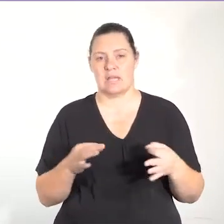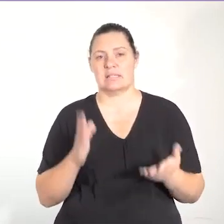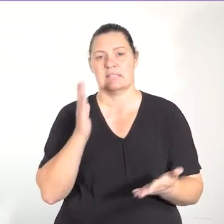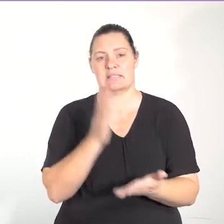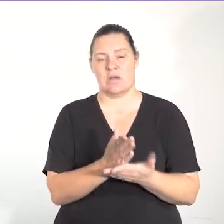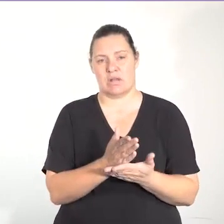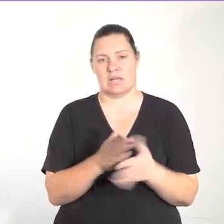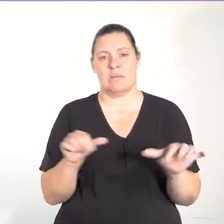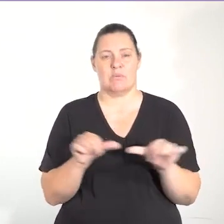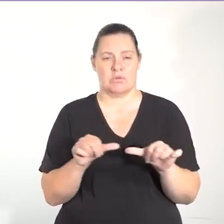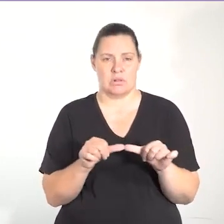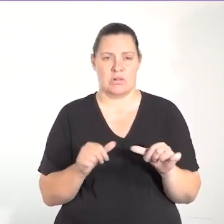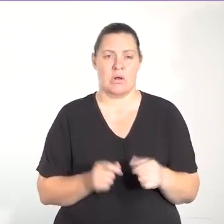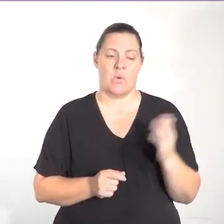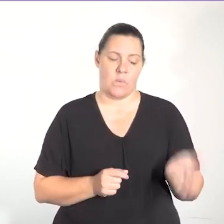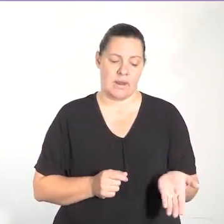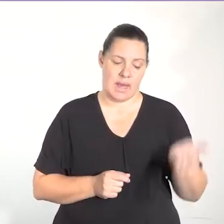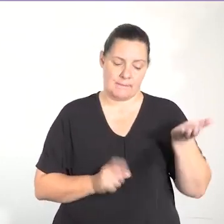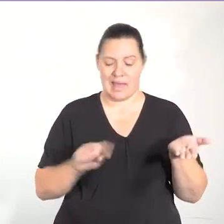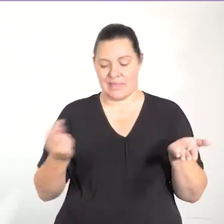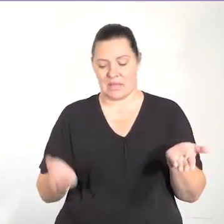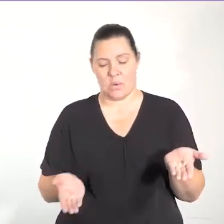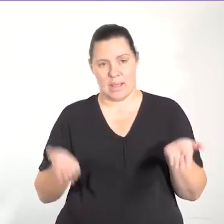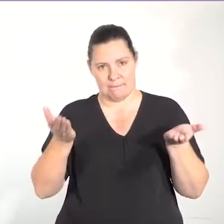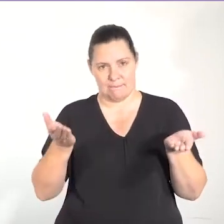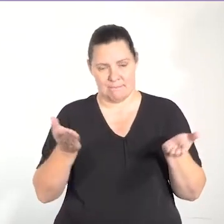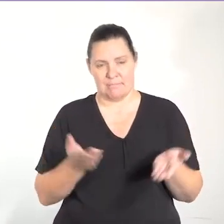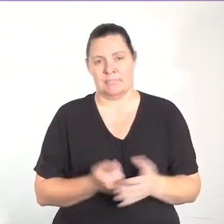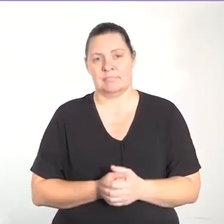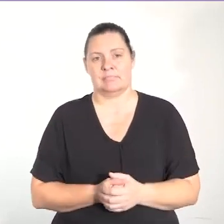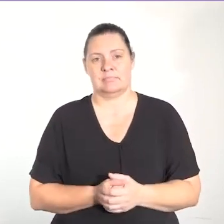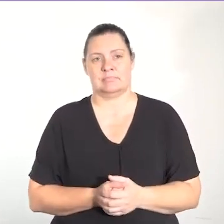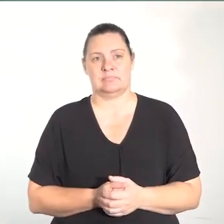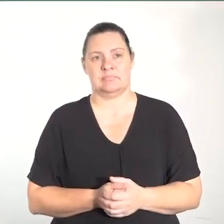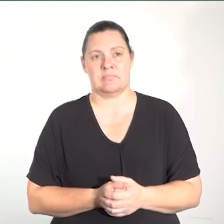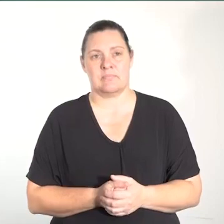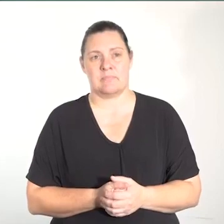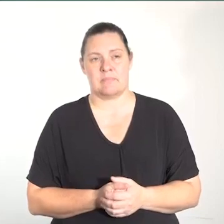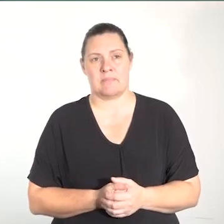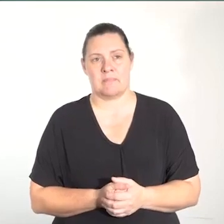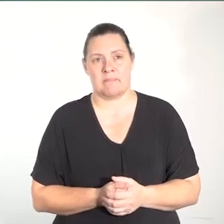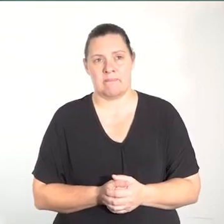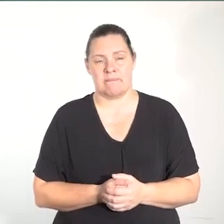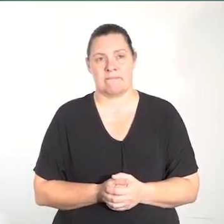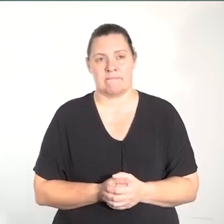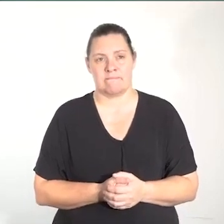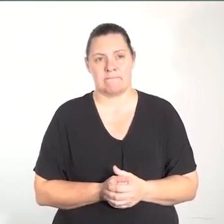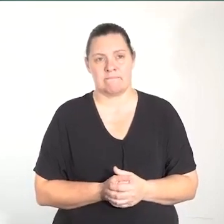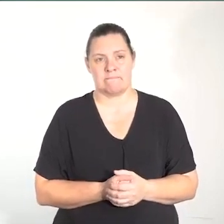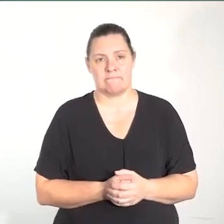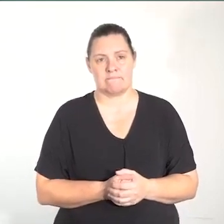this proportion? Because the one is going up and the other one is going up, this means that they are